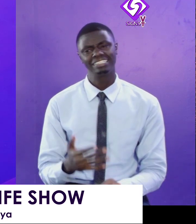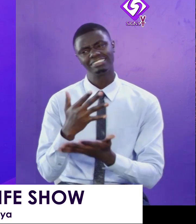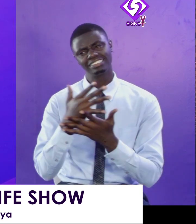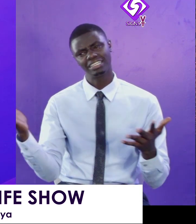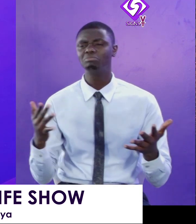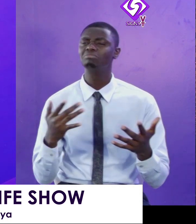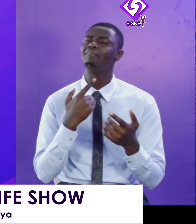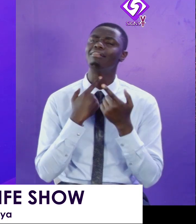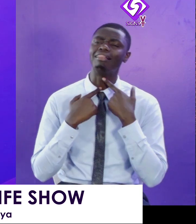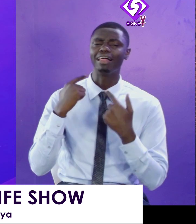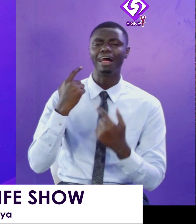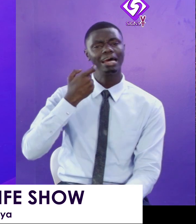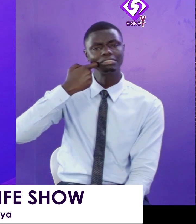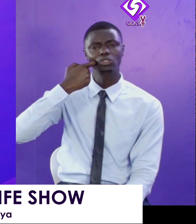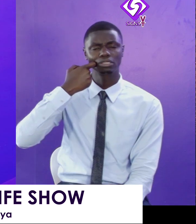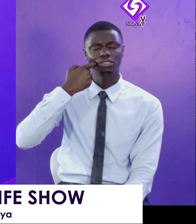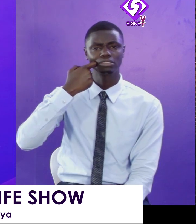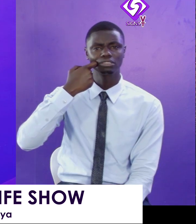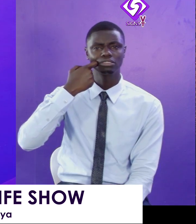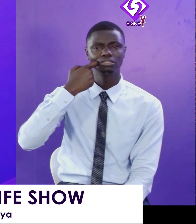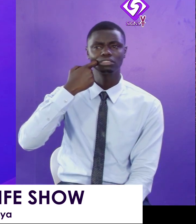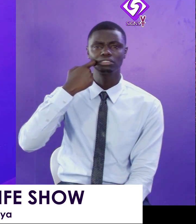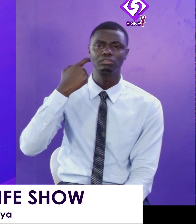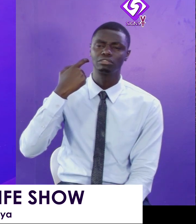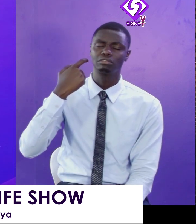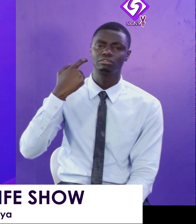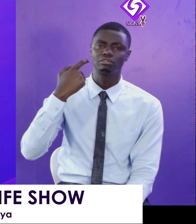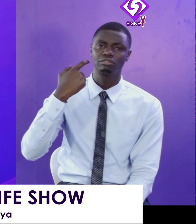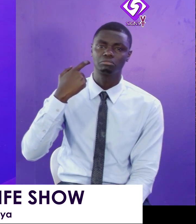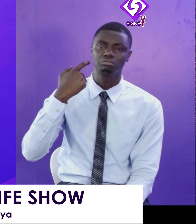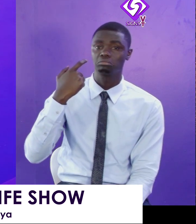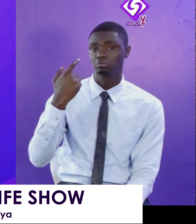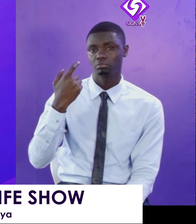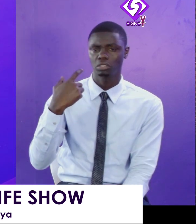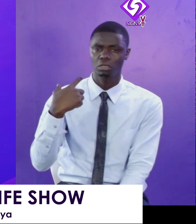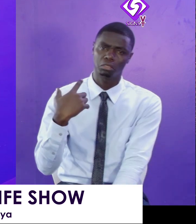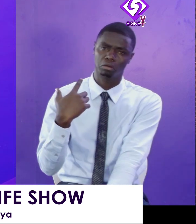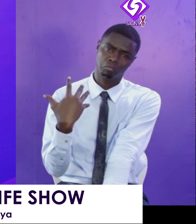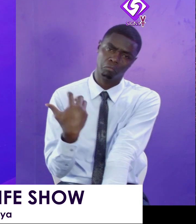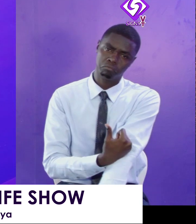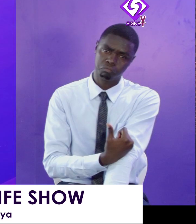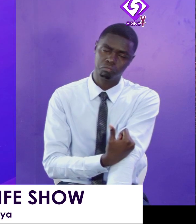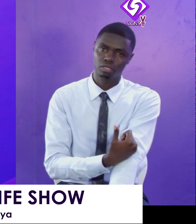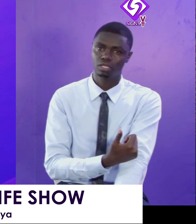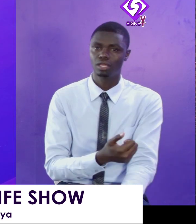with addictions and indulgences, such that whenever we